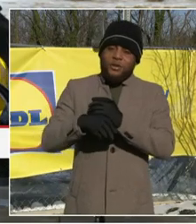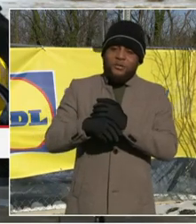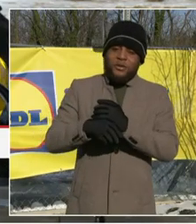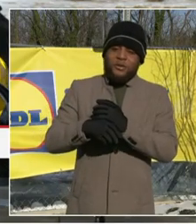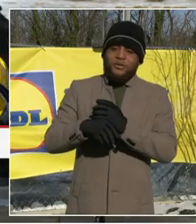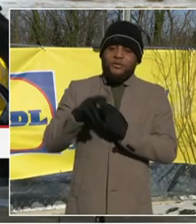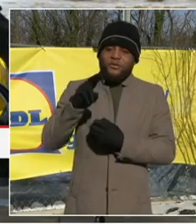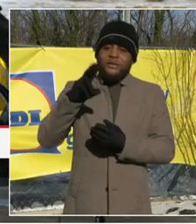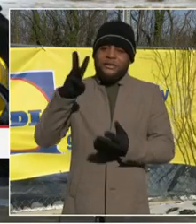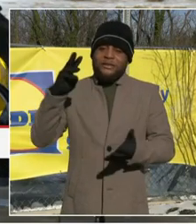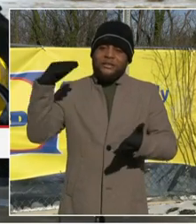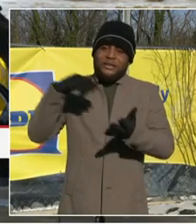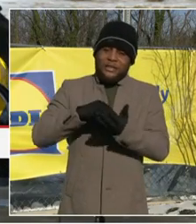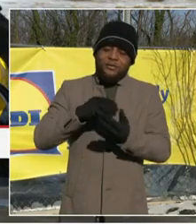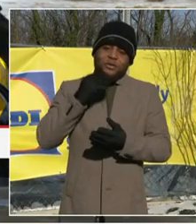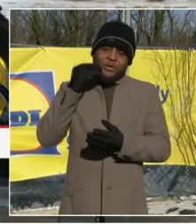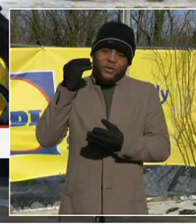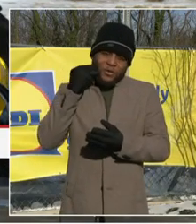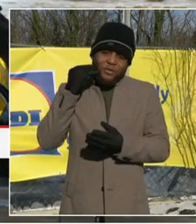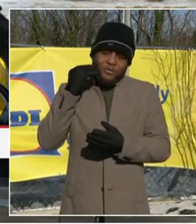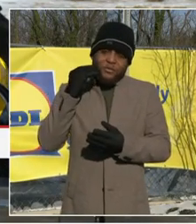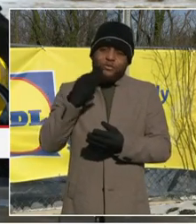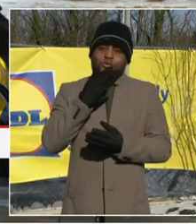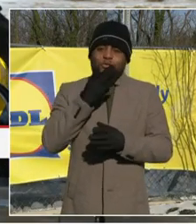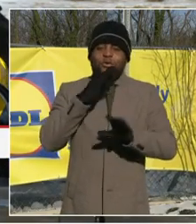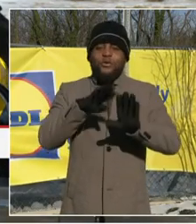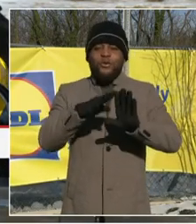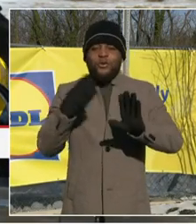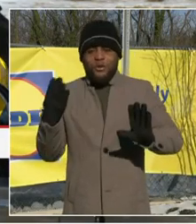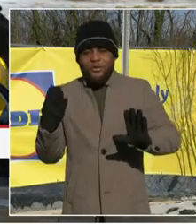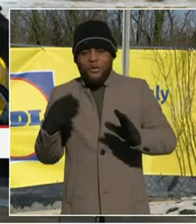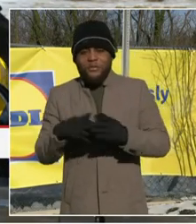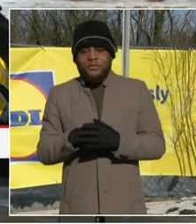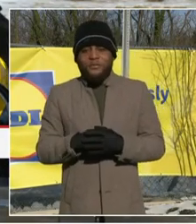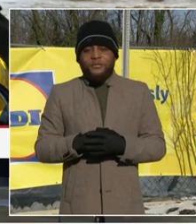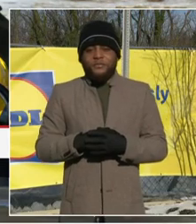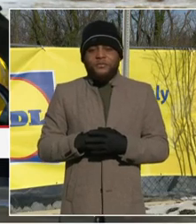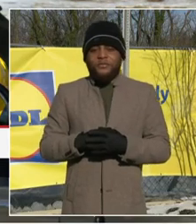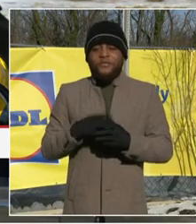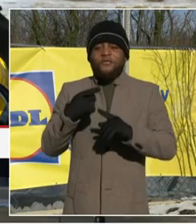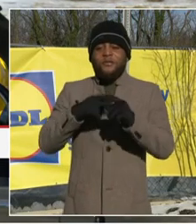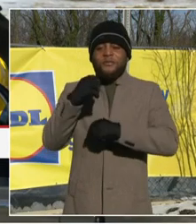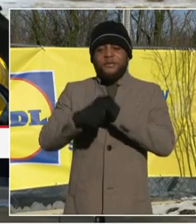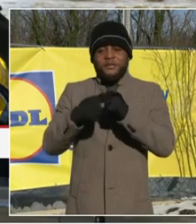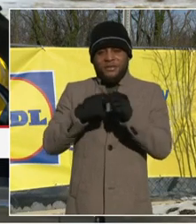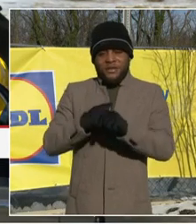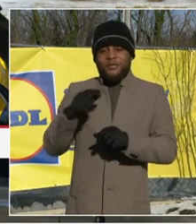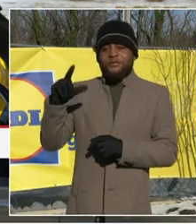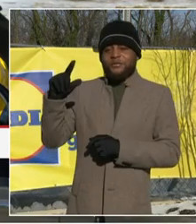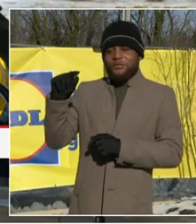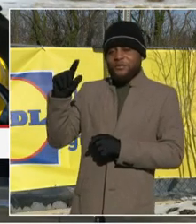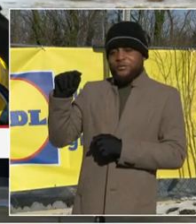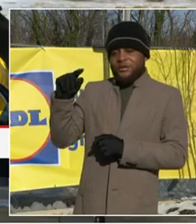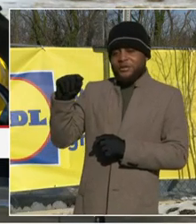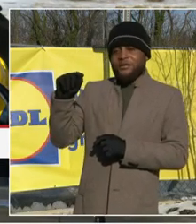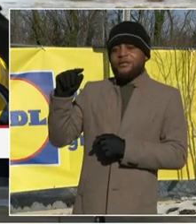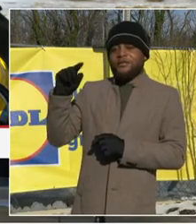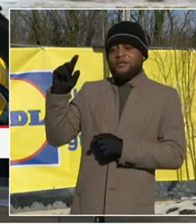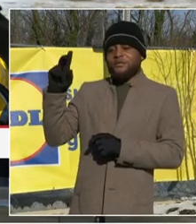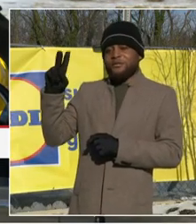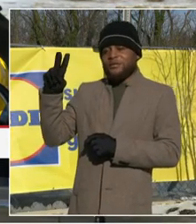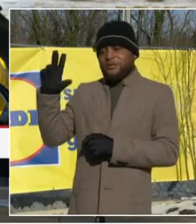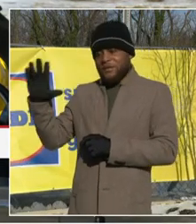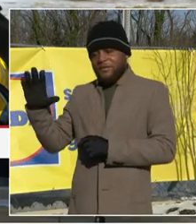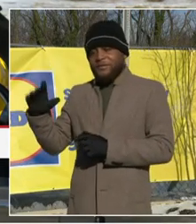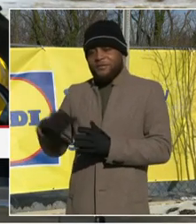2025. For those of you who are keeping count, we're happy to announce today that we have produced, since the mayor